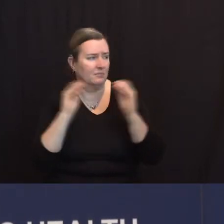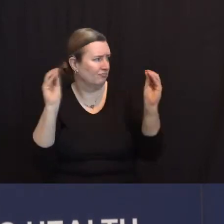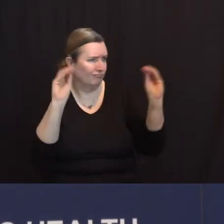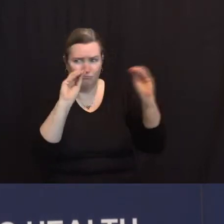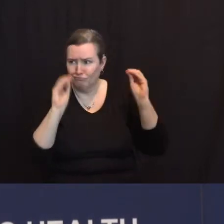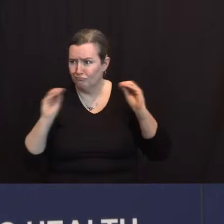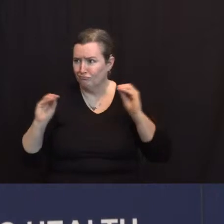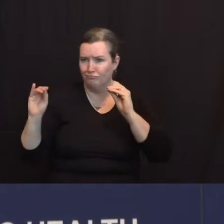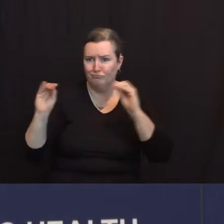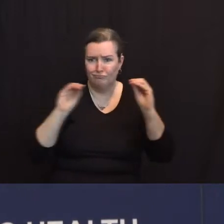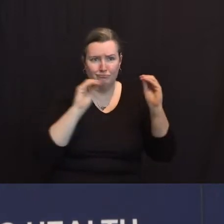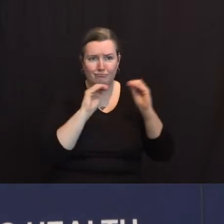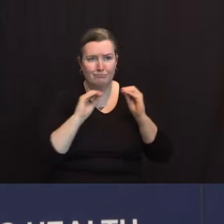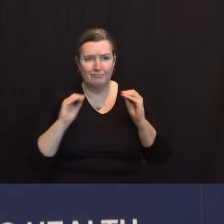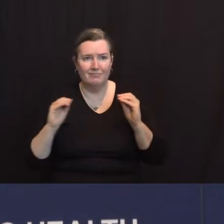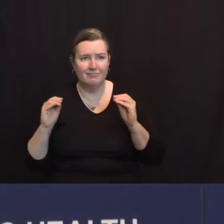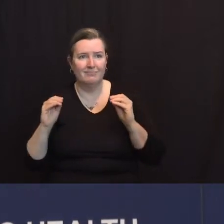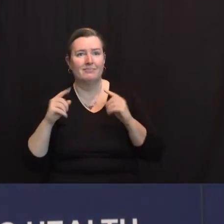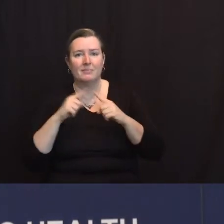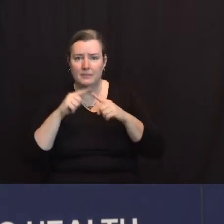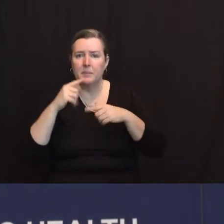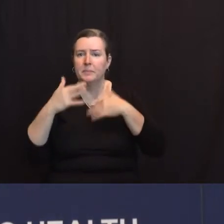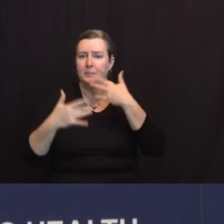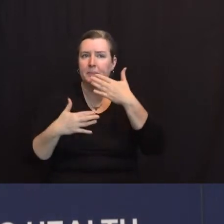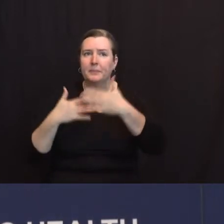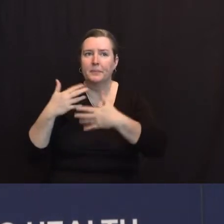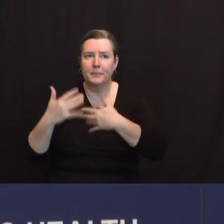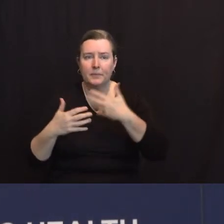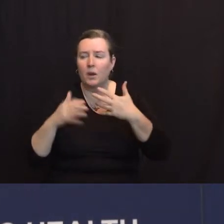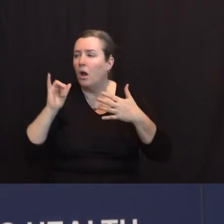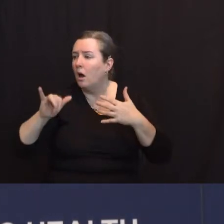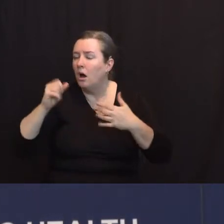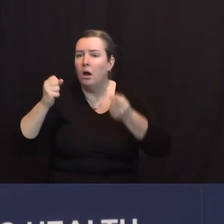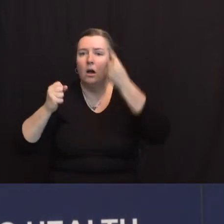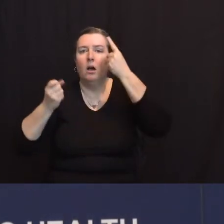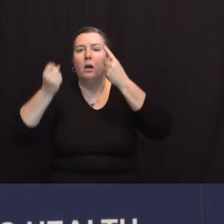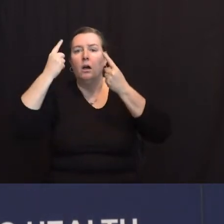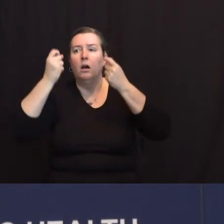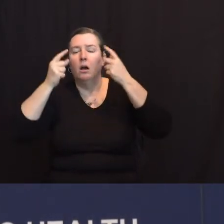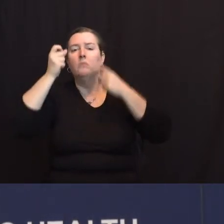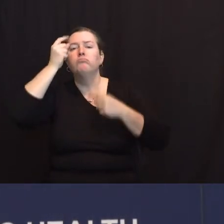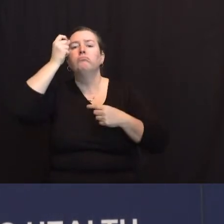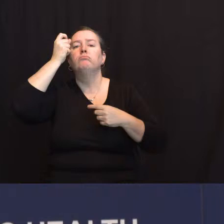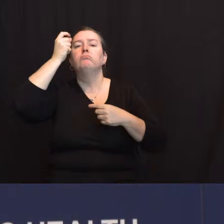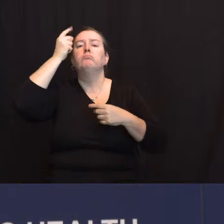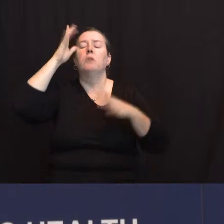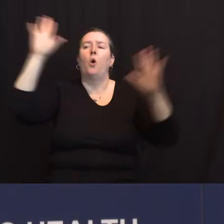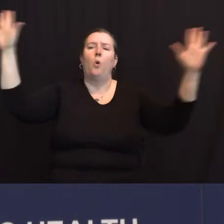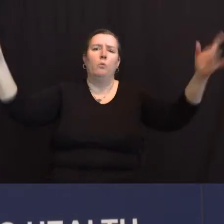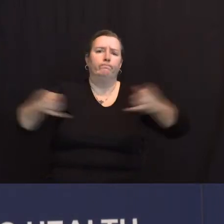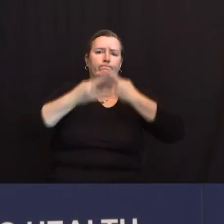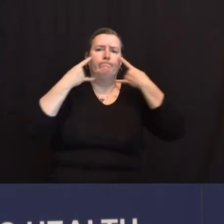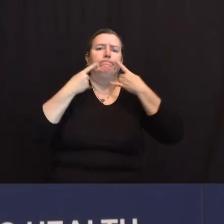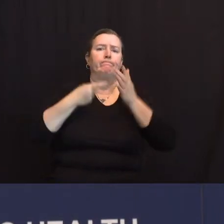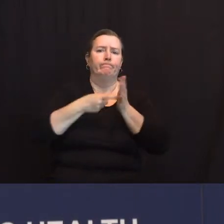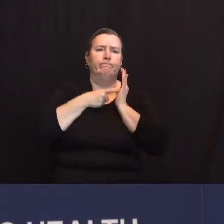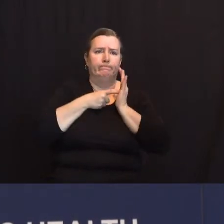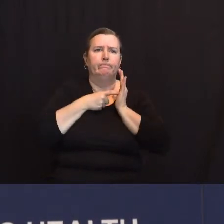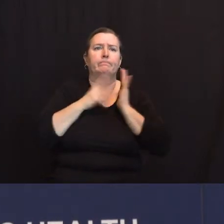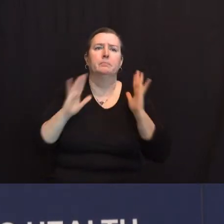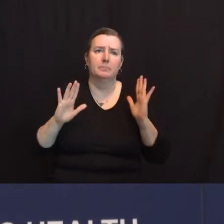we understood the risk of not wearing a mask. And even then, it took a while for everybody to really pay attention, given the mixed messages we were